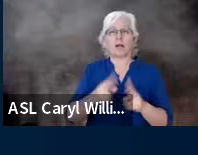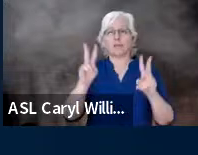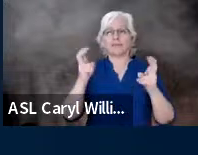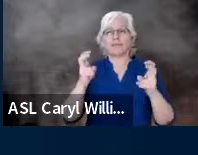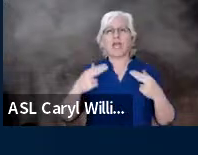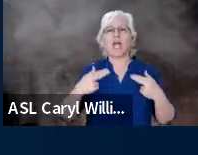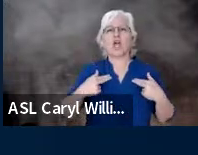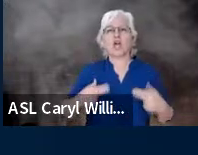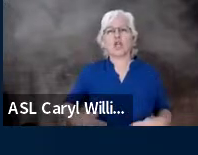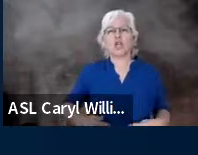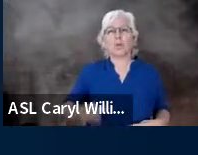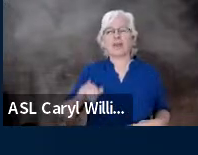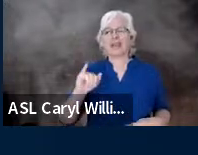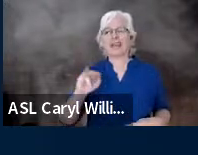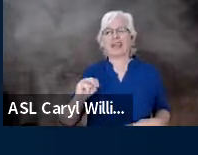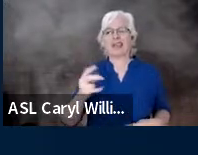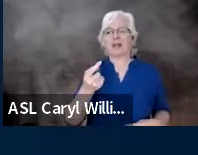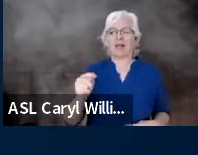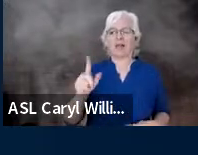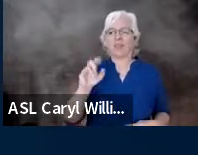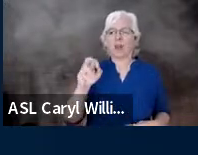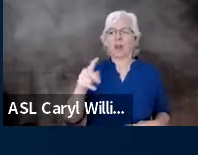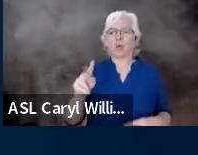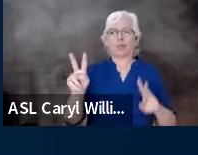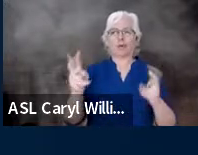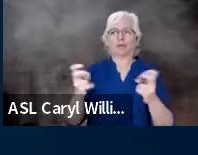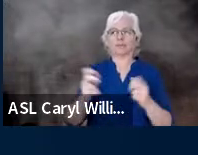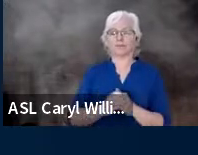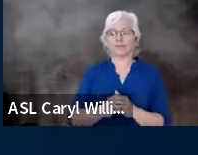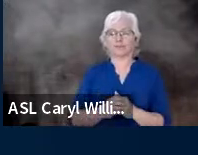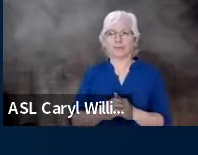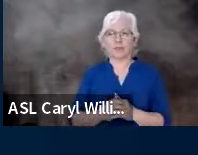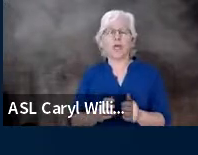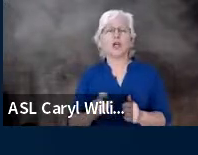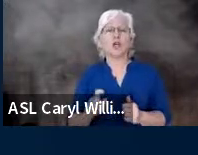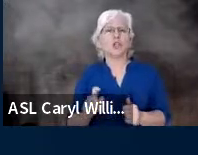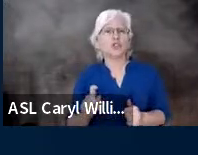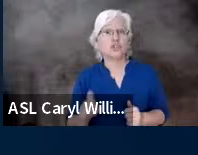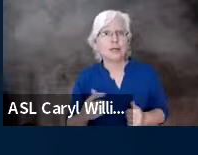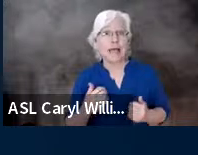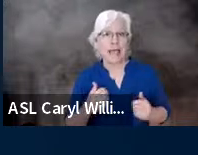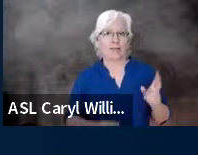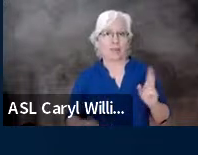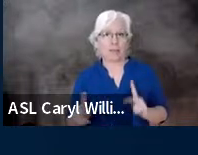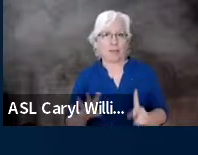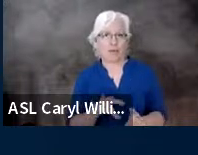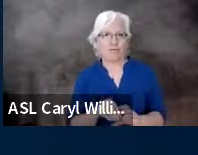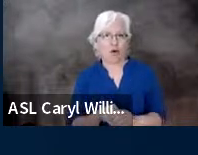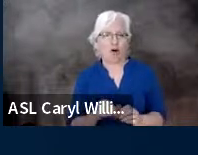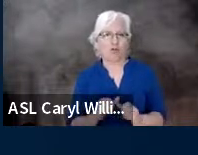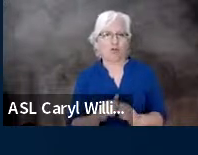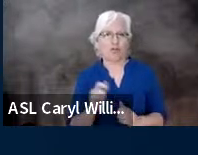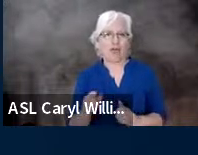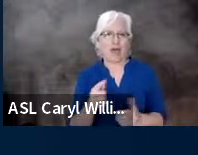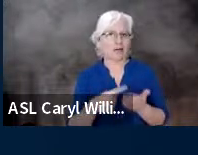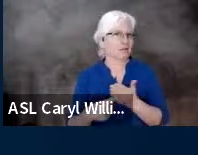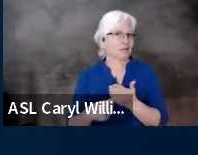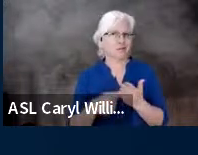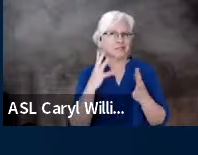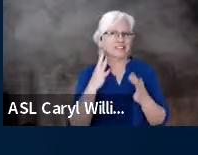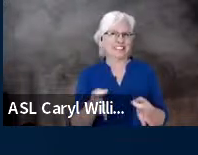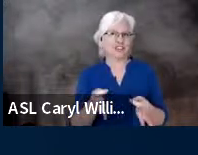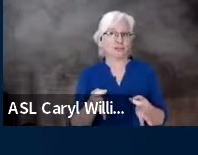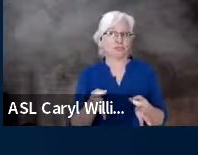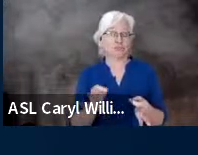there are people who are or should be involved in making those decisions. And that is a good thing.